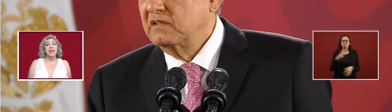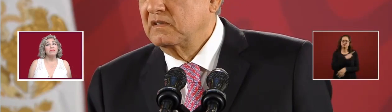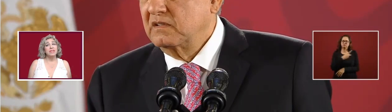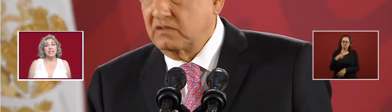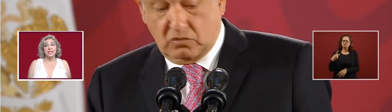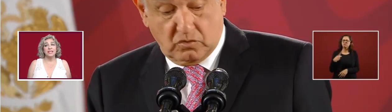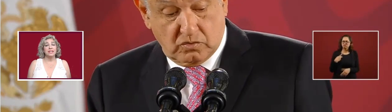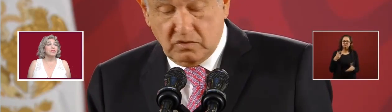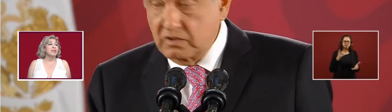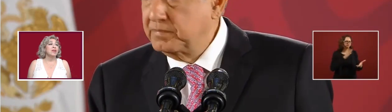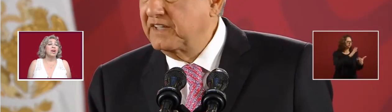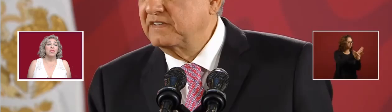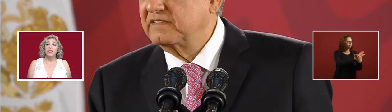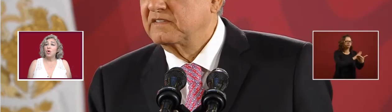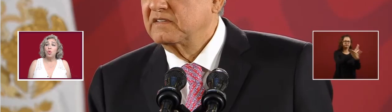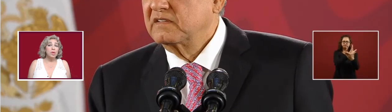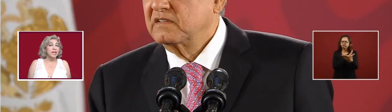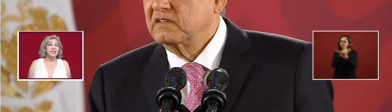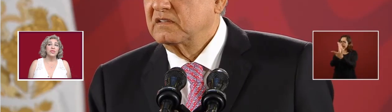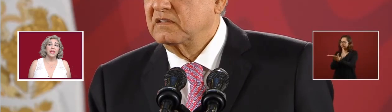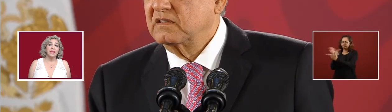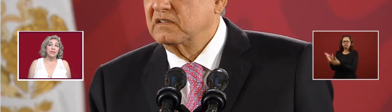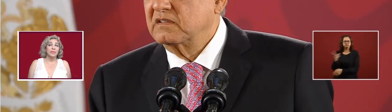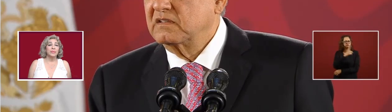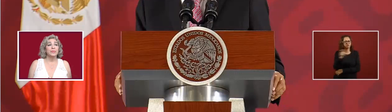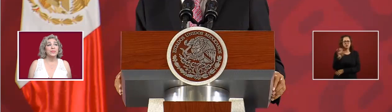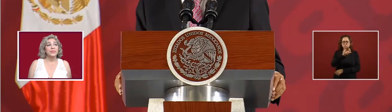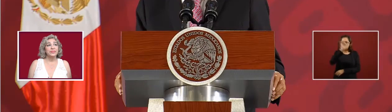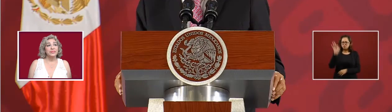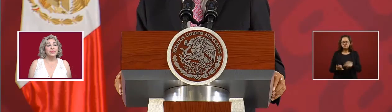and visit, the whole country.